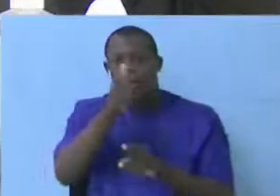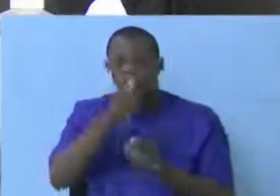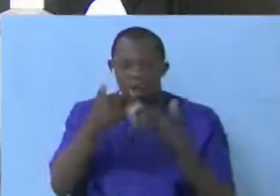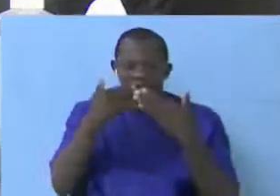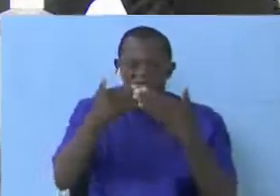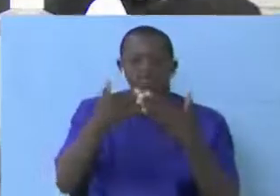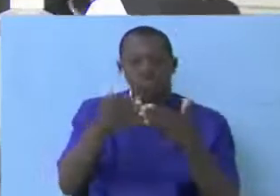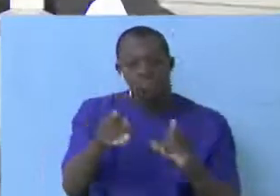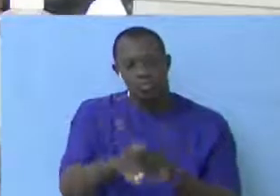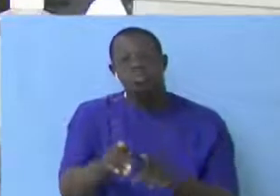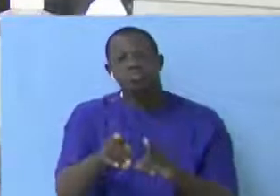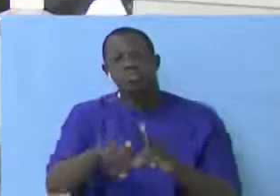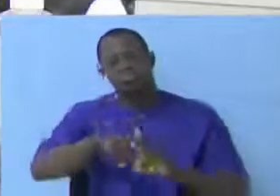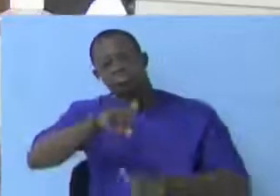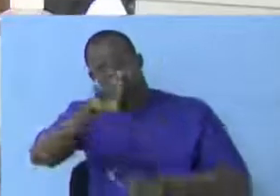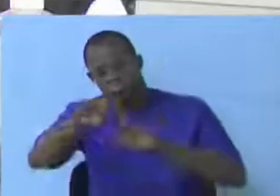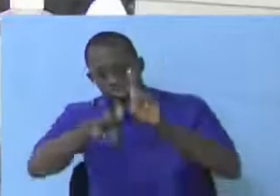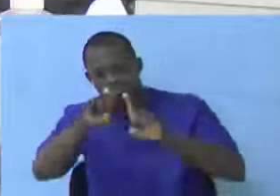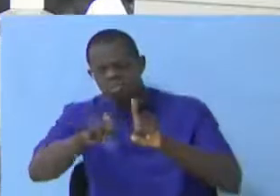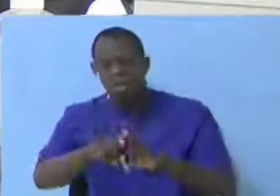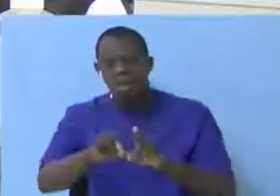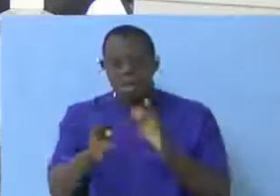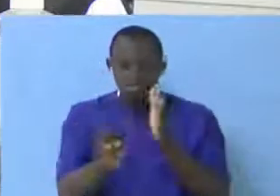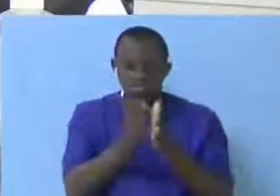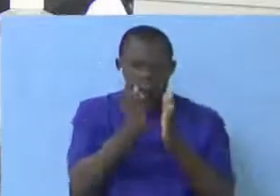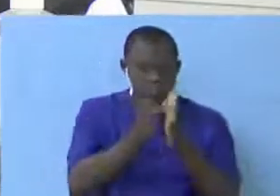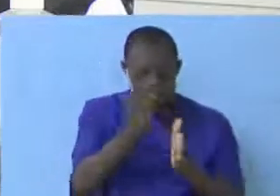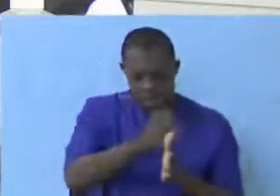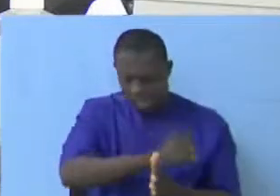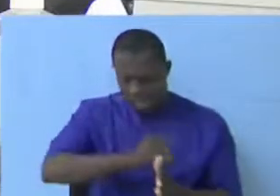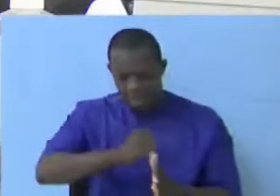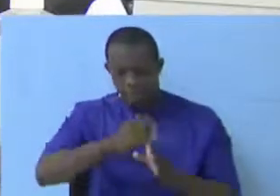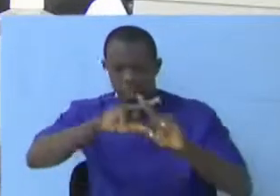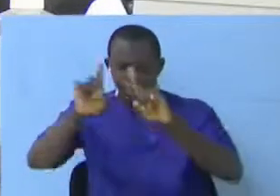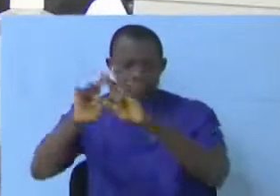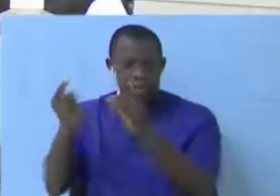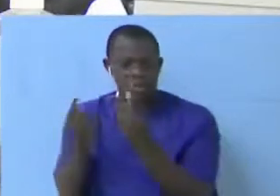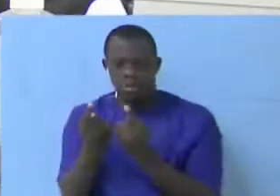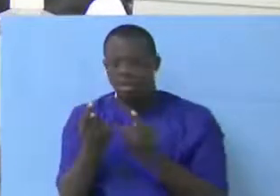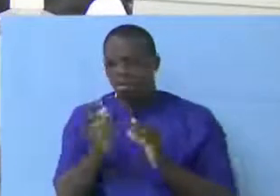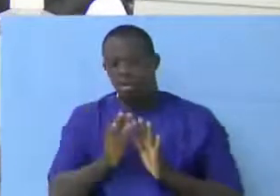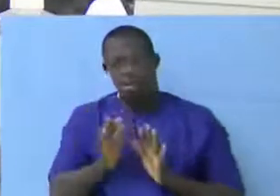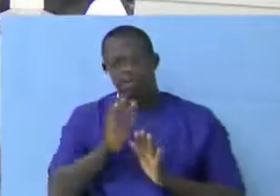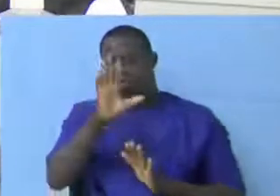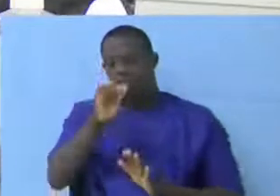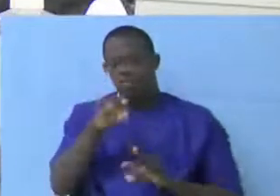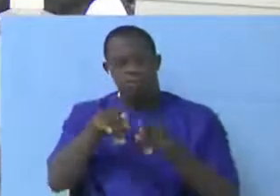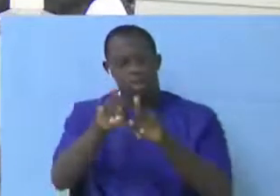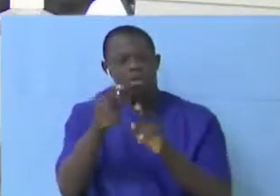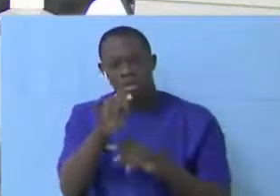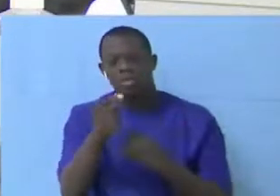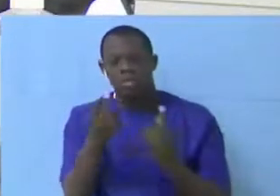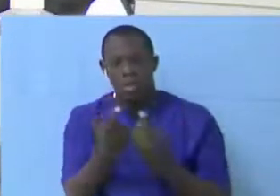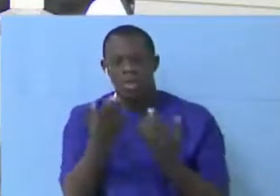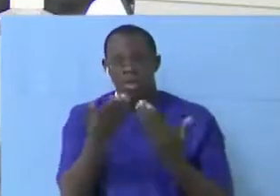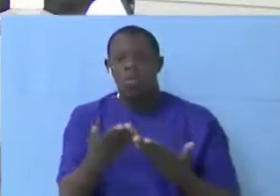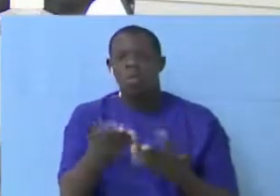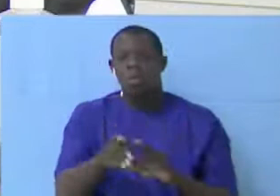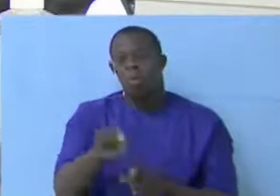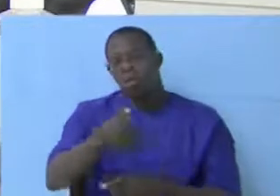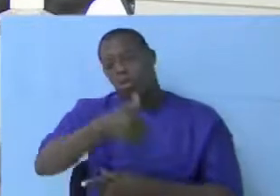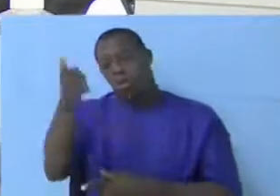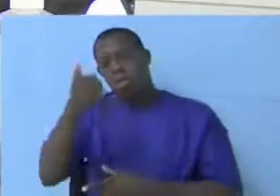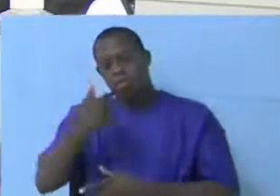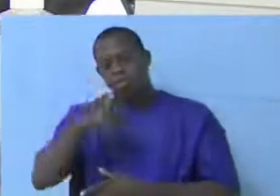The force and backward was investigation of crime, I don't deal with it. So the men dealt with Buba.